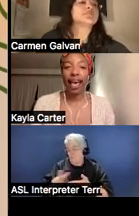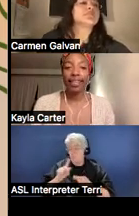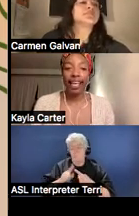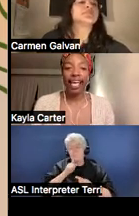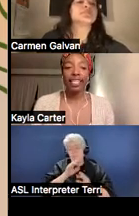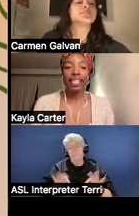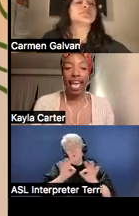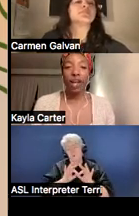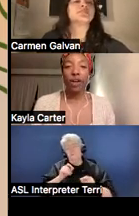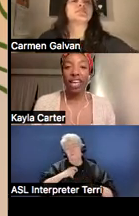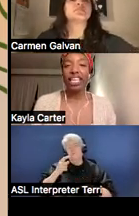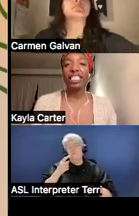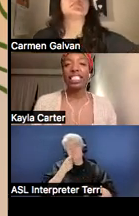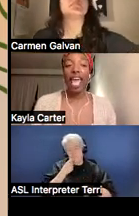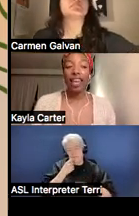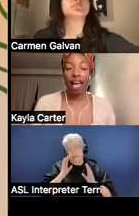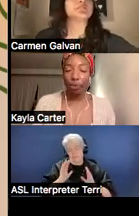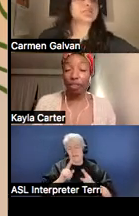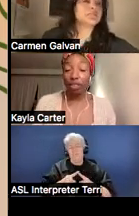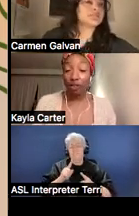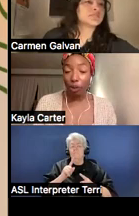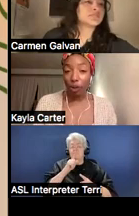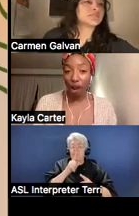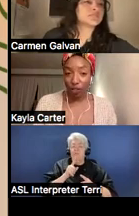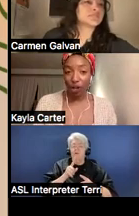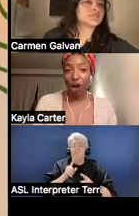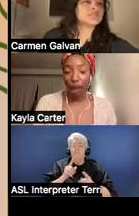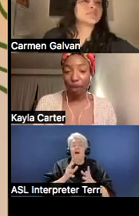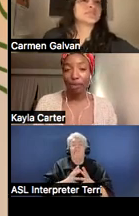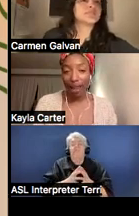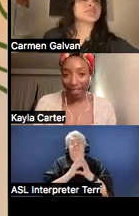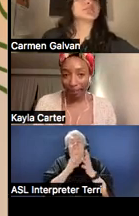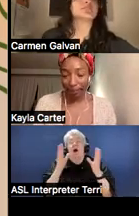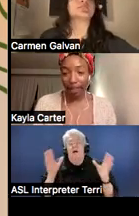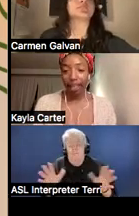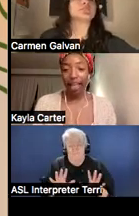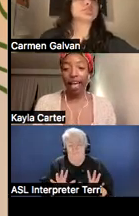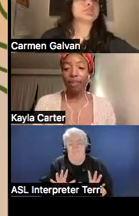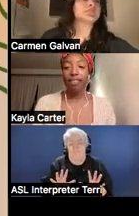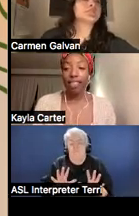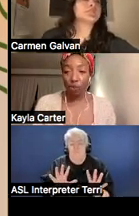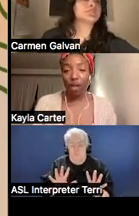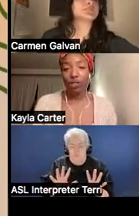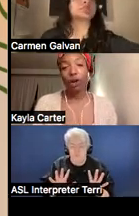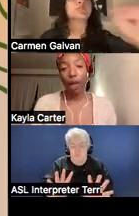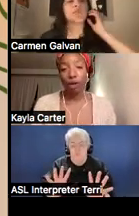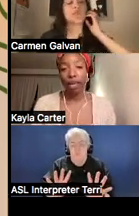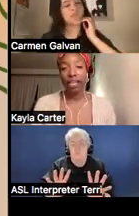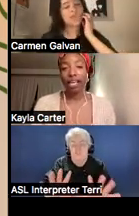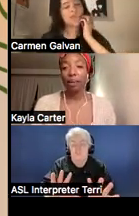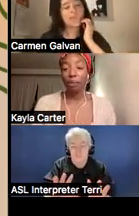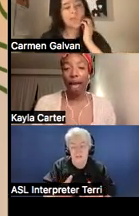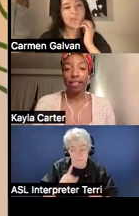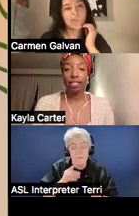state that there is an unbelievable pressure around money. And this pressure around